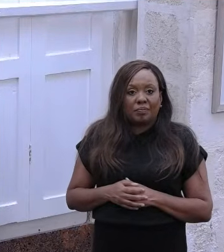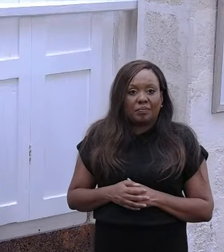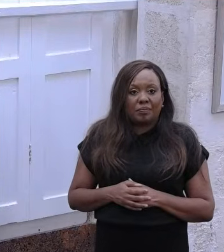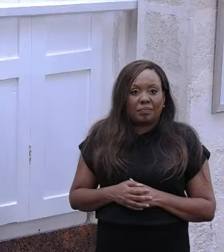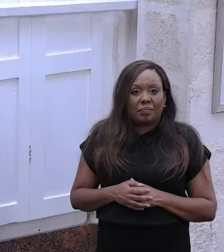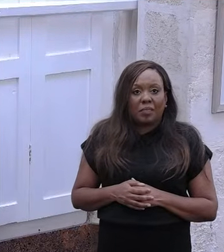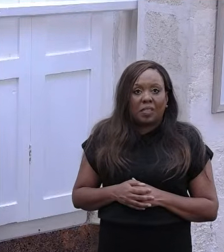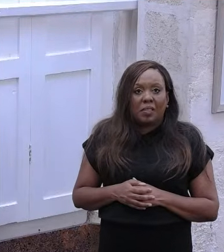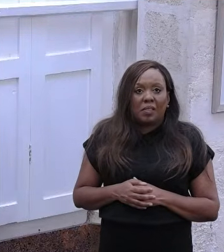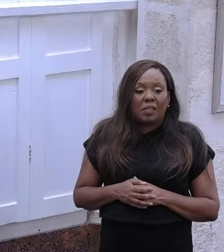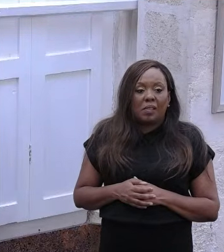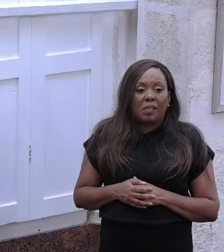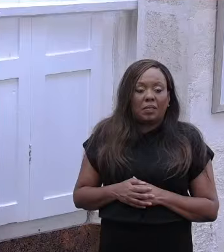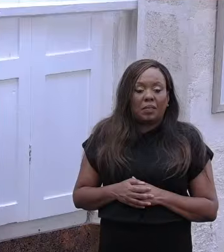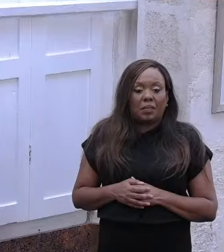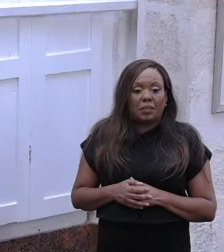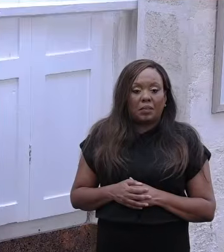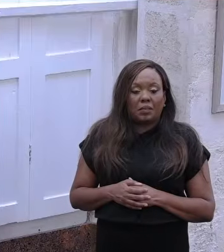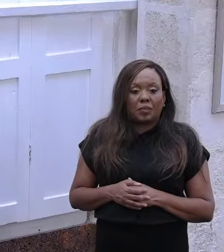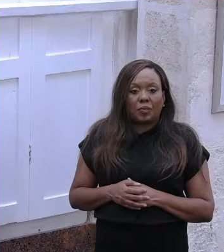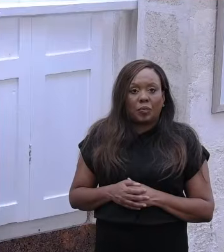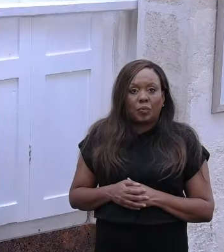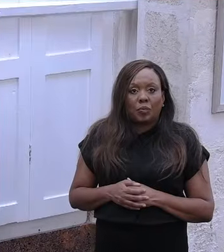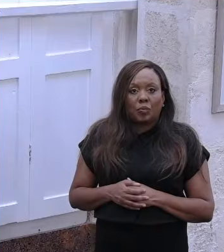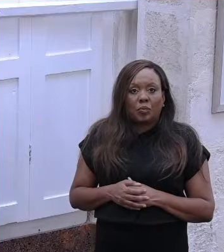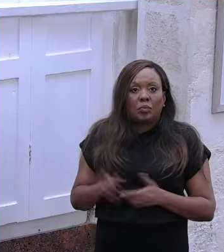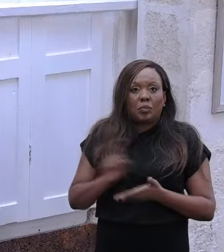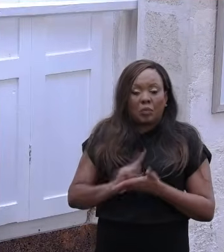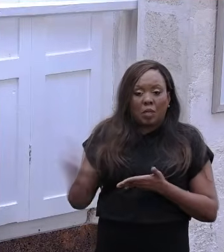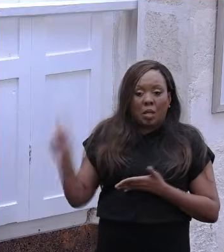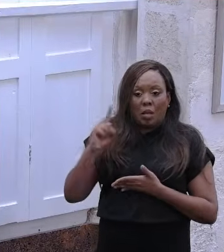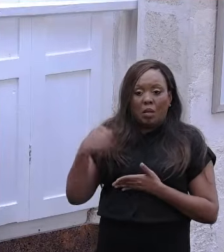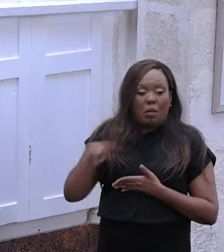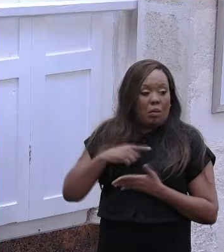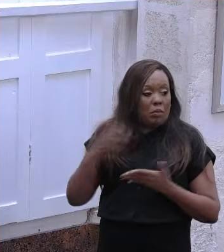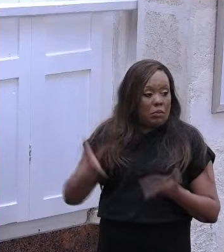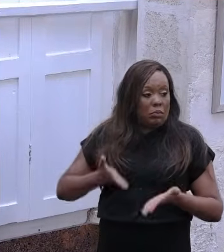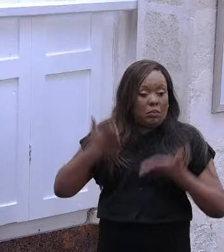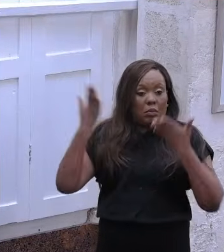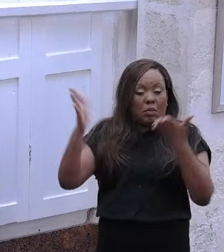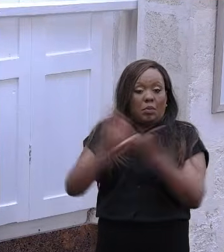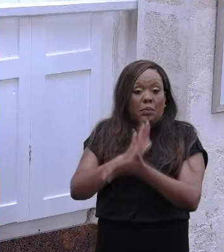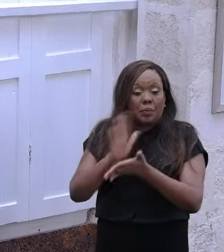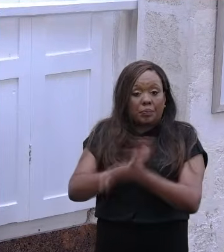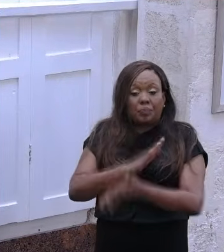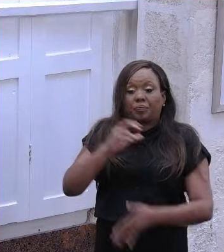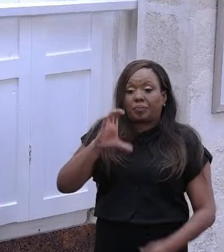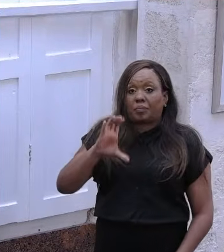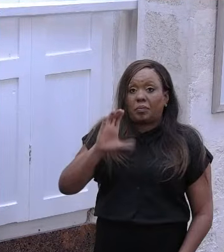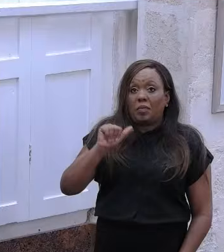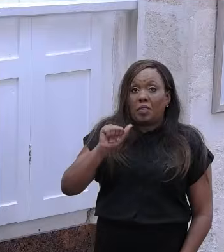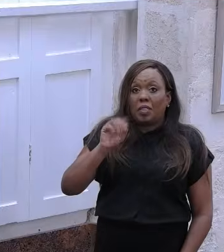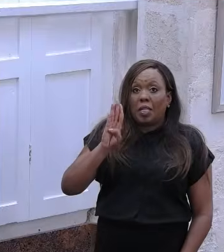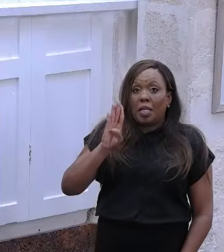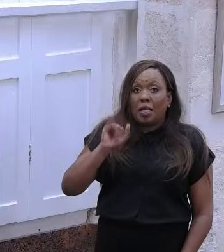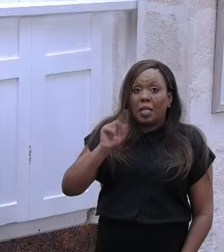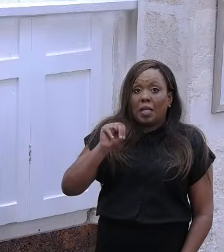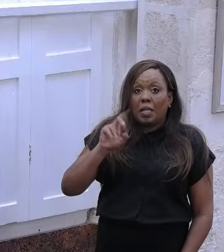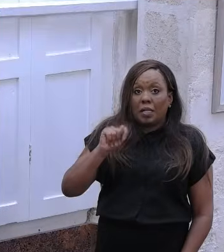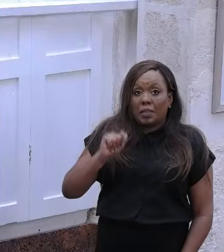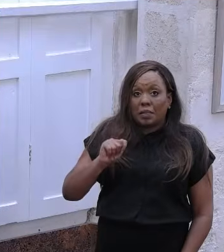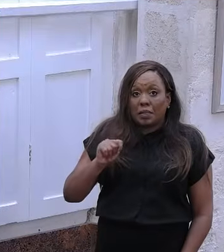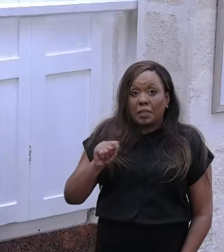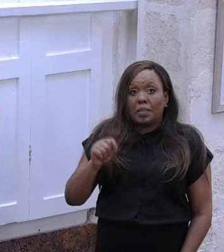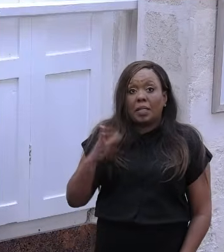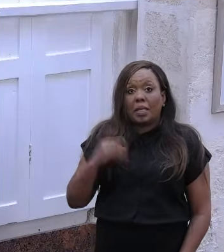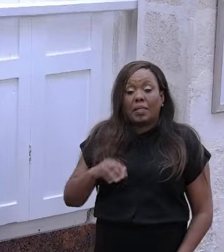gone, we took a paper to Cabinet to have this matter addressed, and the appropriate action is